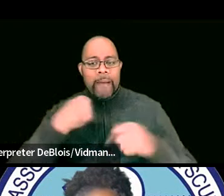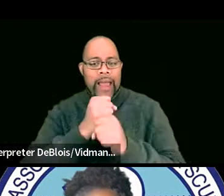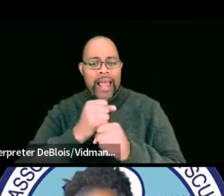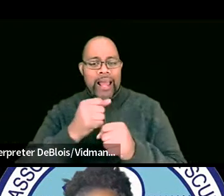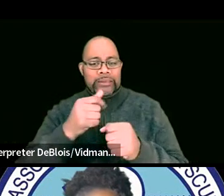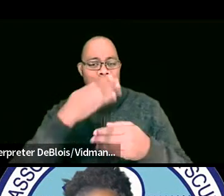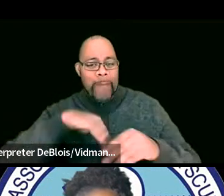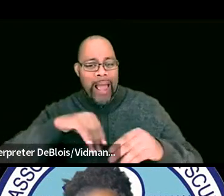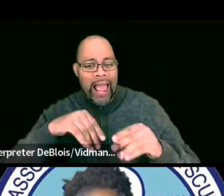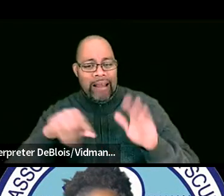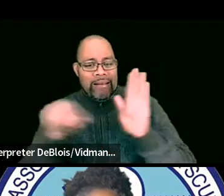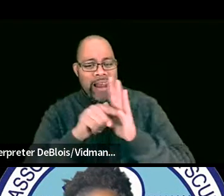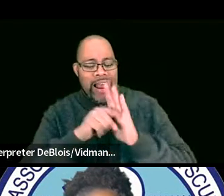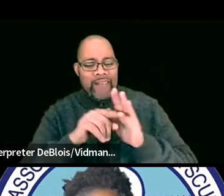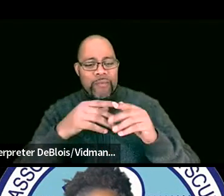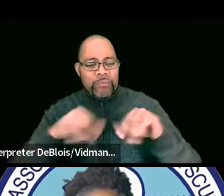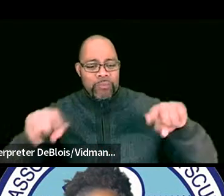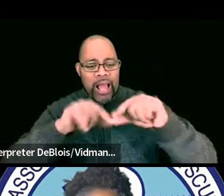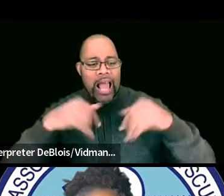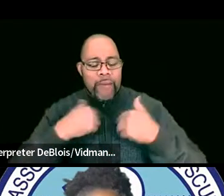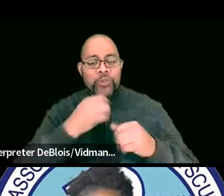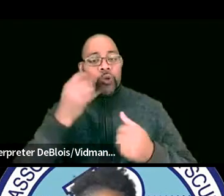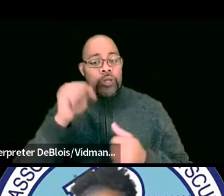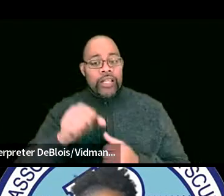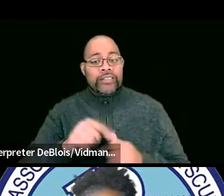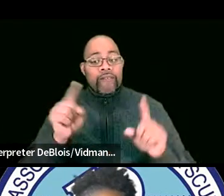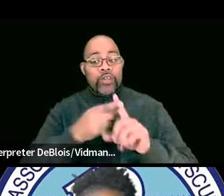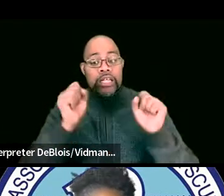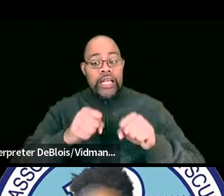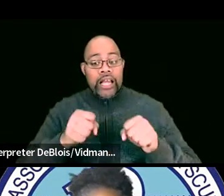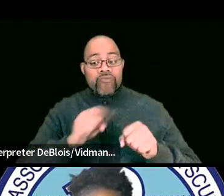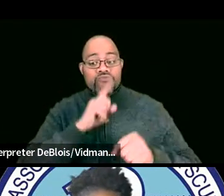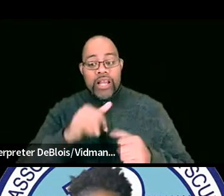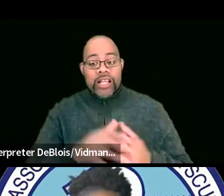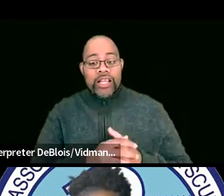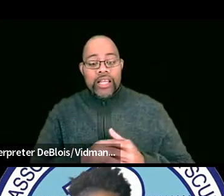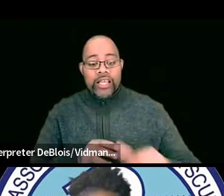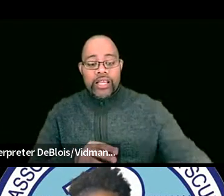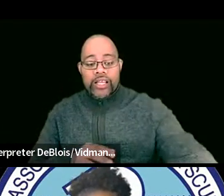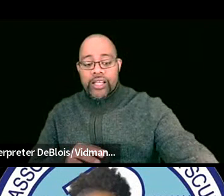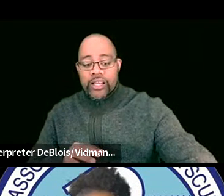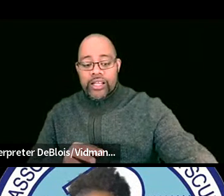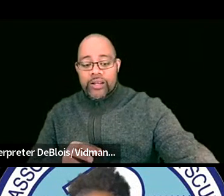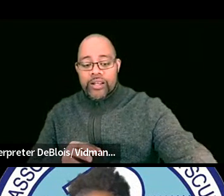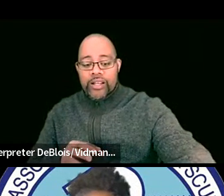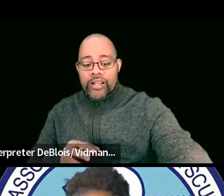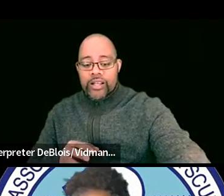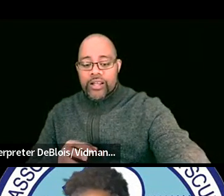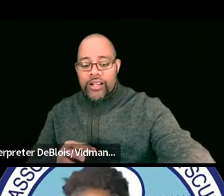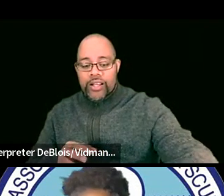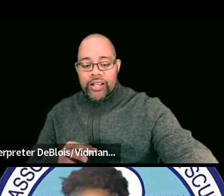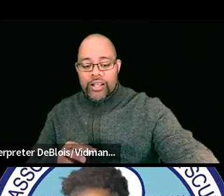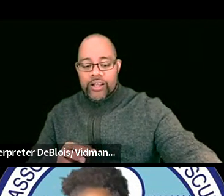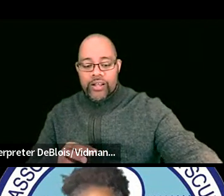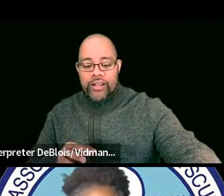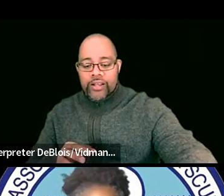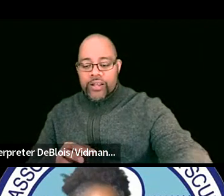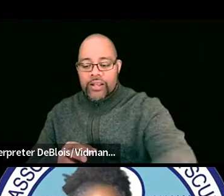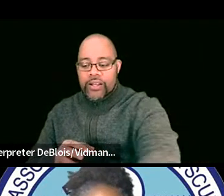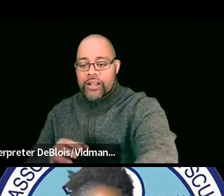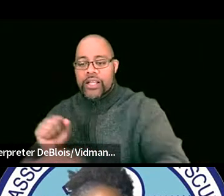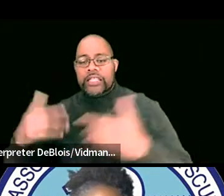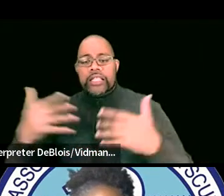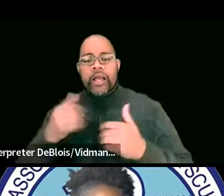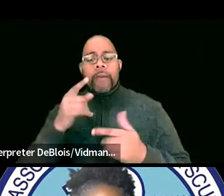them. So yeah, at first it can be a little bit scary. And for